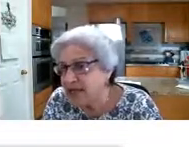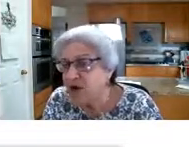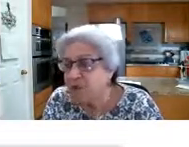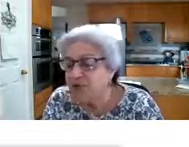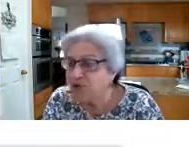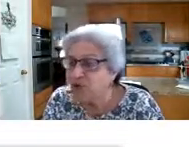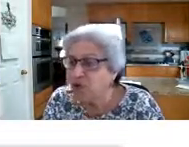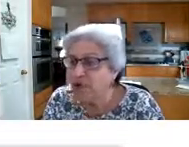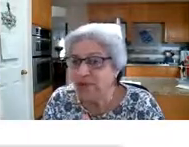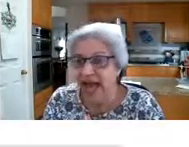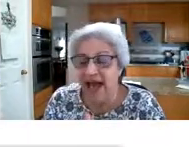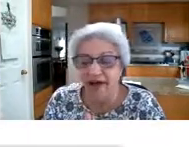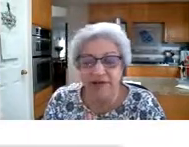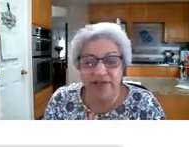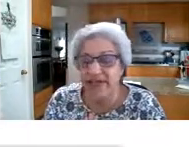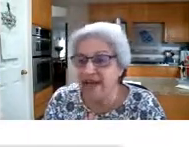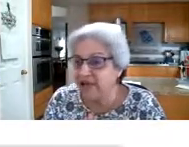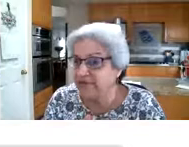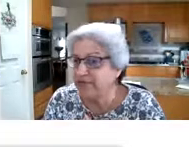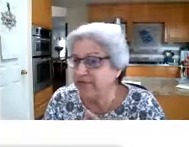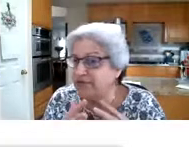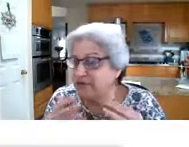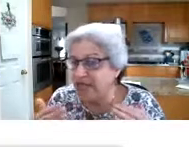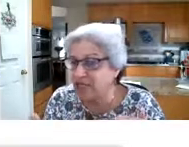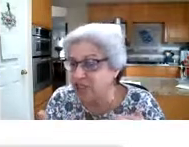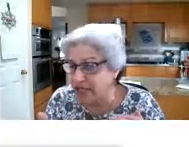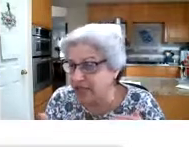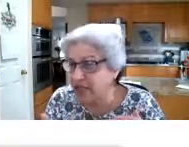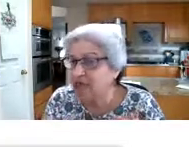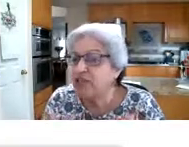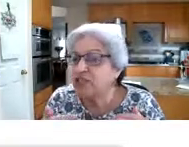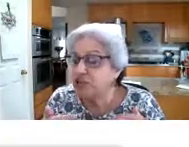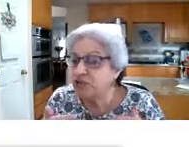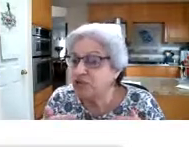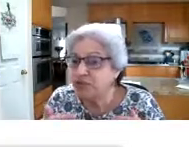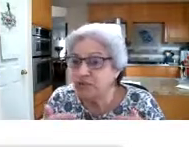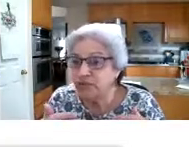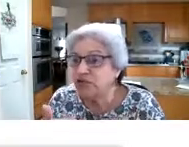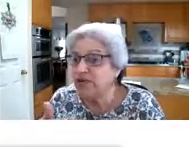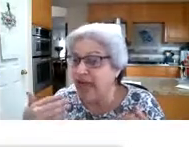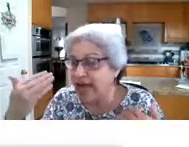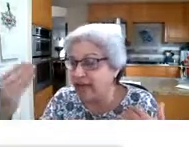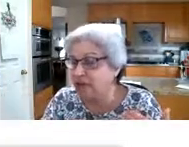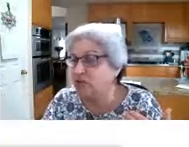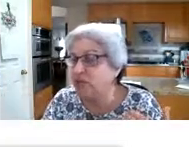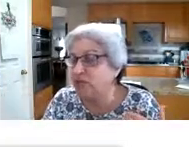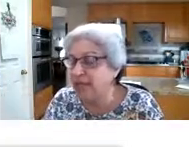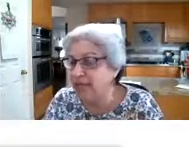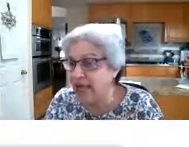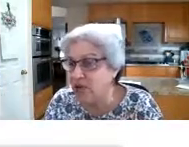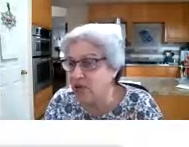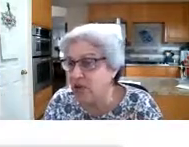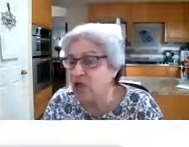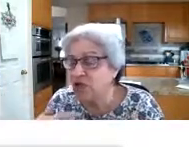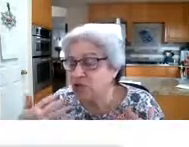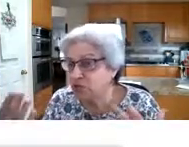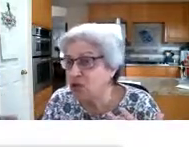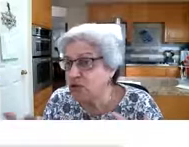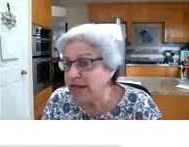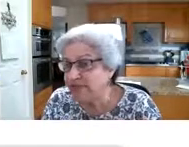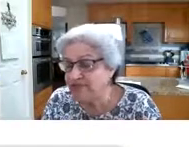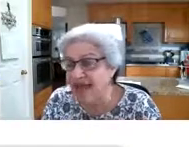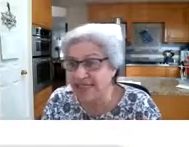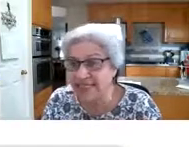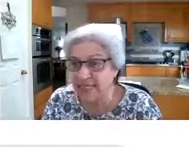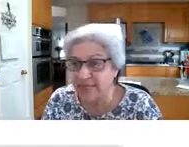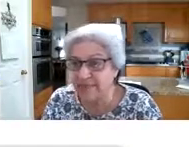7 months before we would have enough information to move ahead with being able to